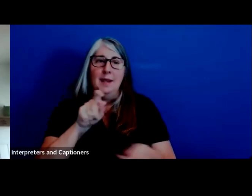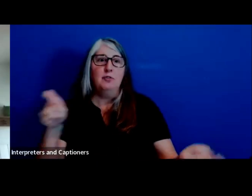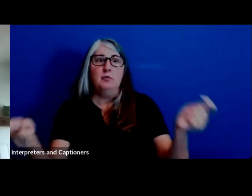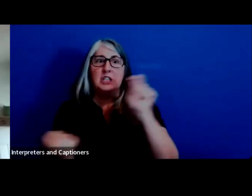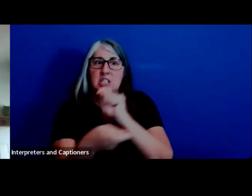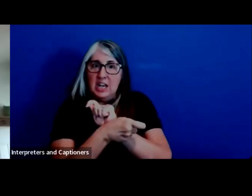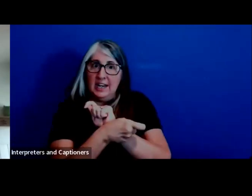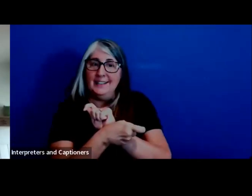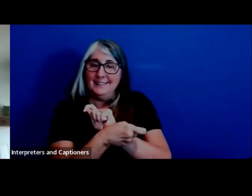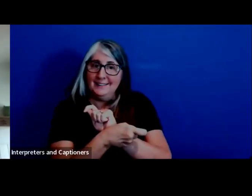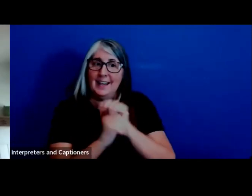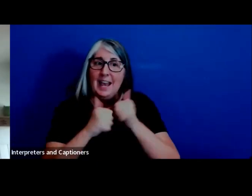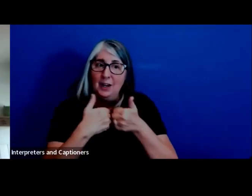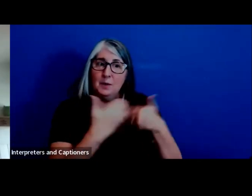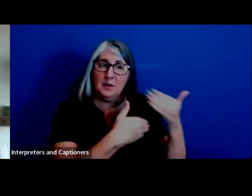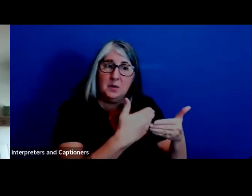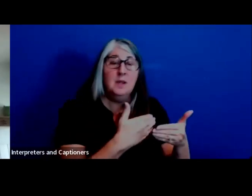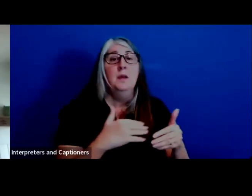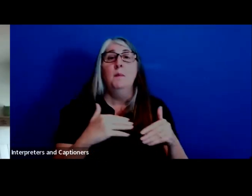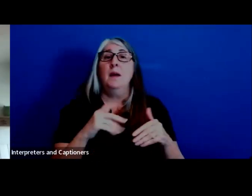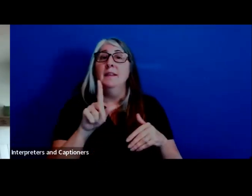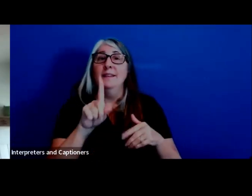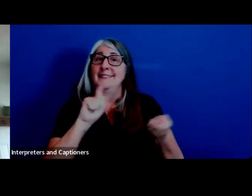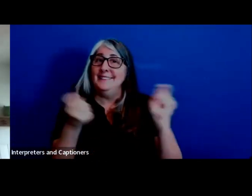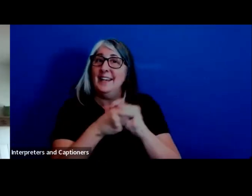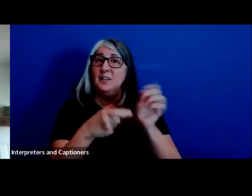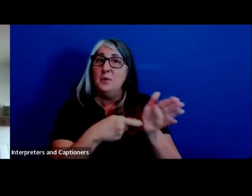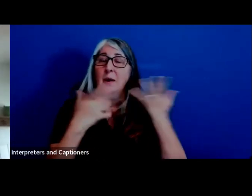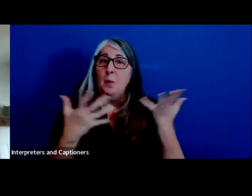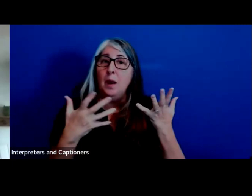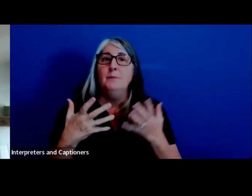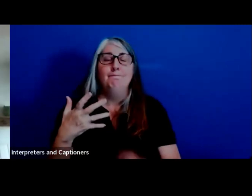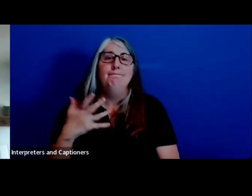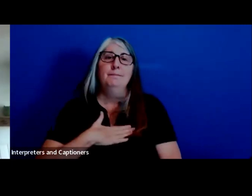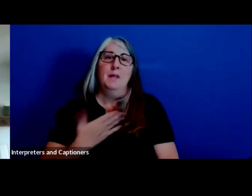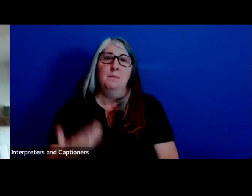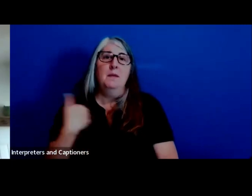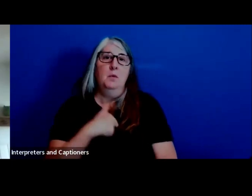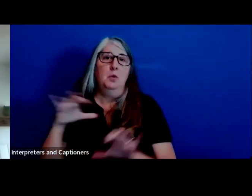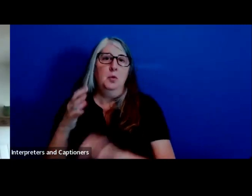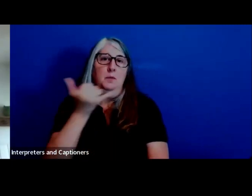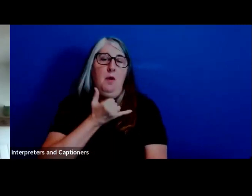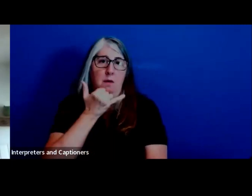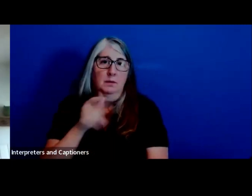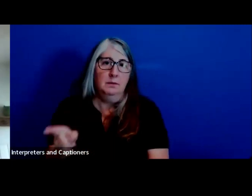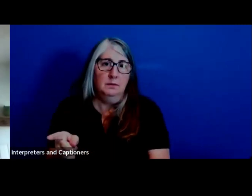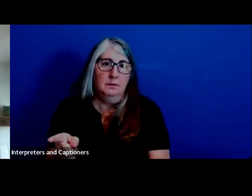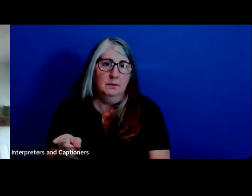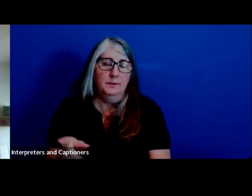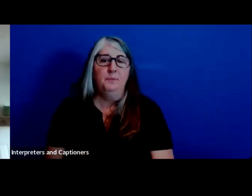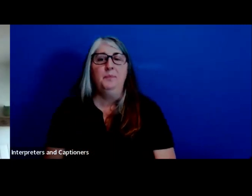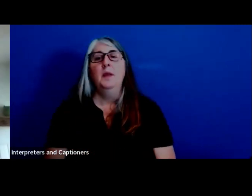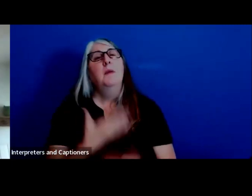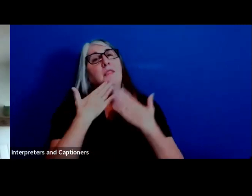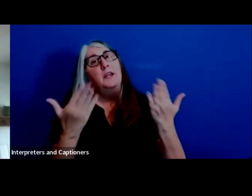the great harms that we're carrying out hourly. So thanks a lot for having me. I'm happy to take any questions